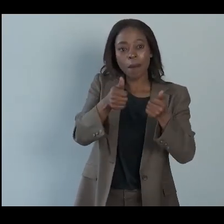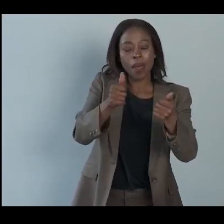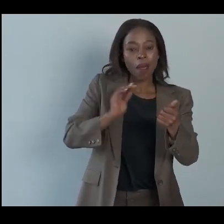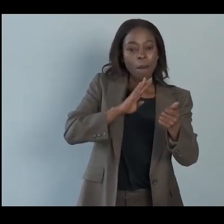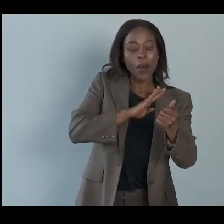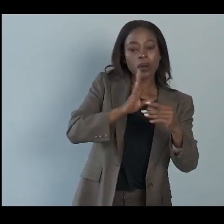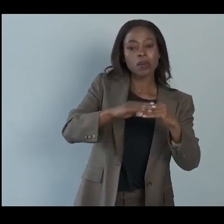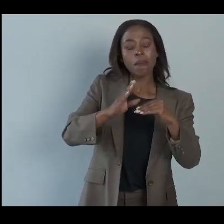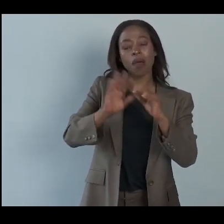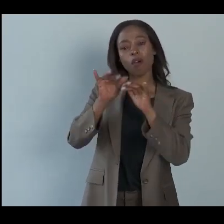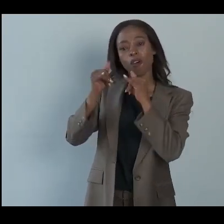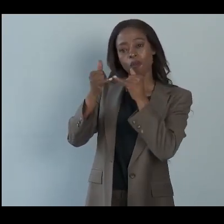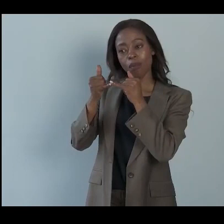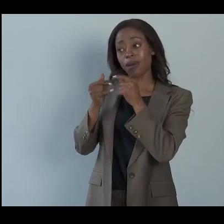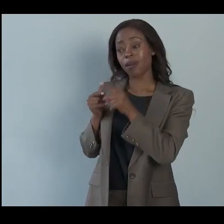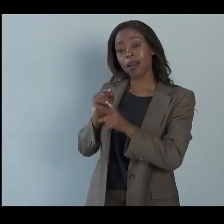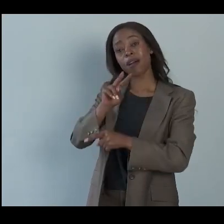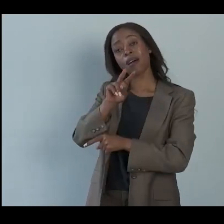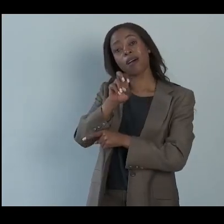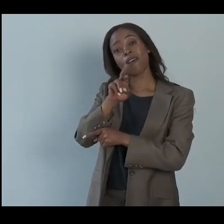like to hand you back to Werner, who will take you through his outlook.